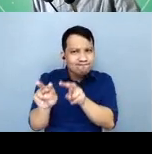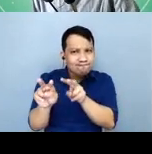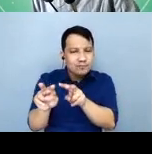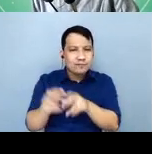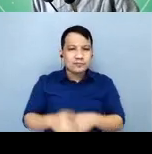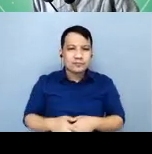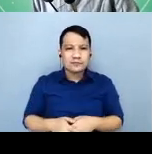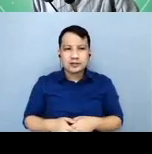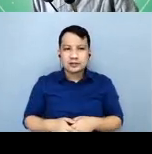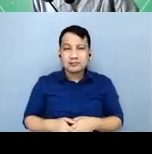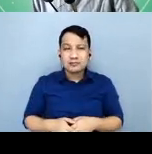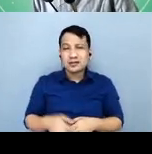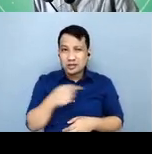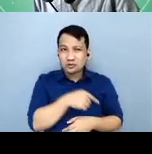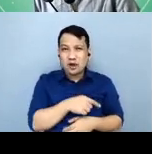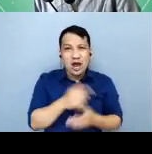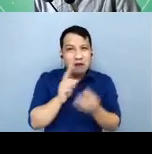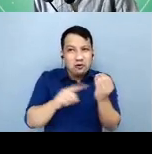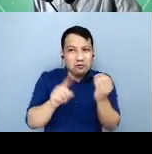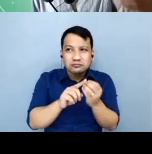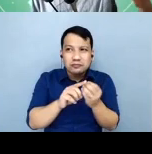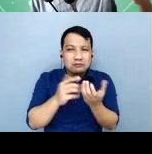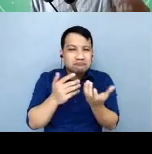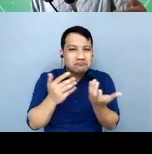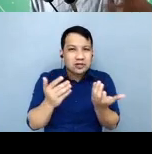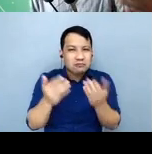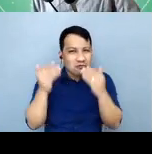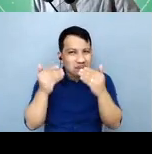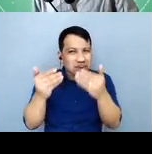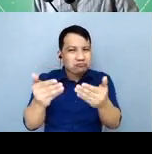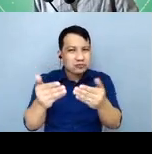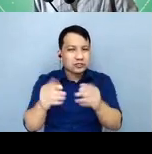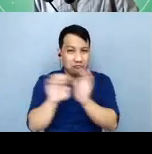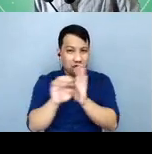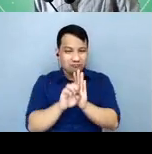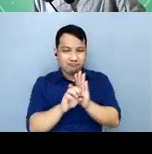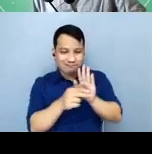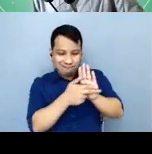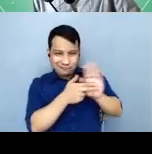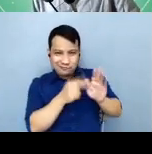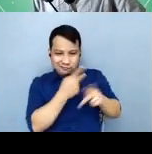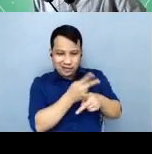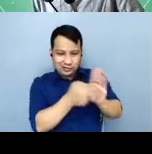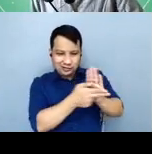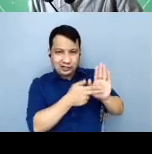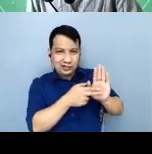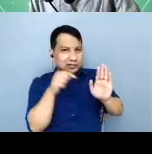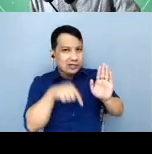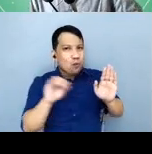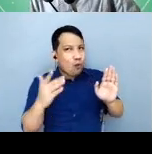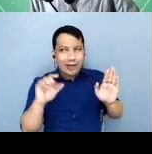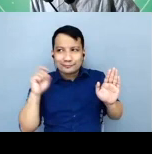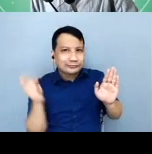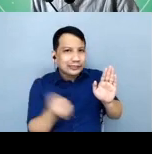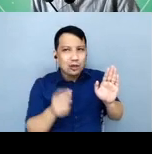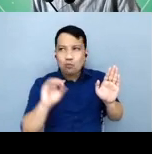this mindfulness about sustainability, if a brand does not make the proper changes, does not make